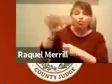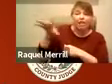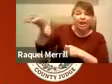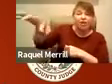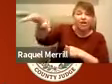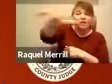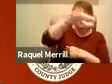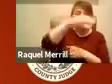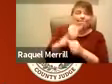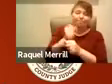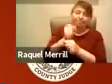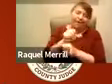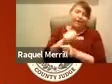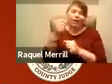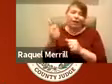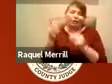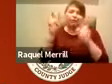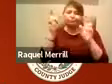make another